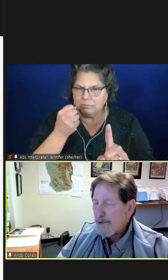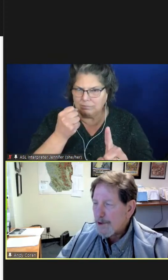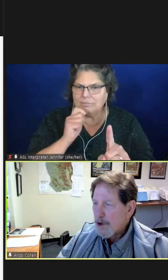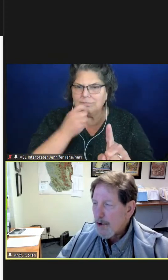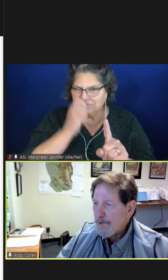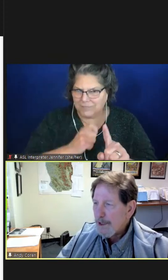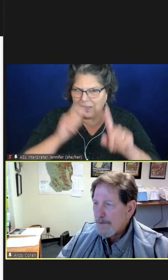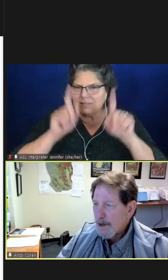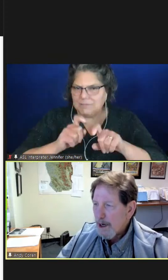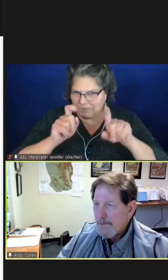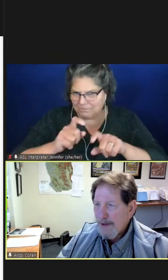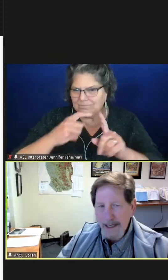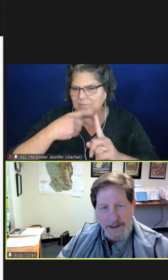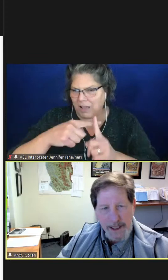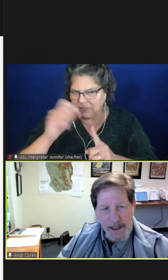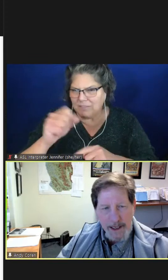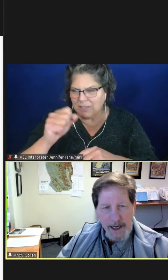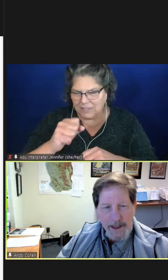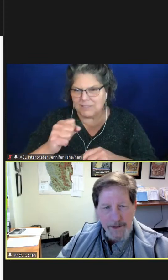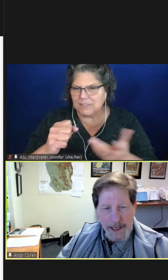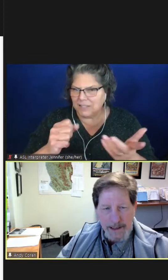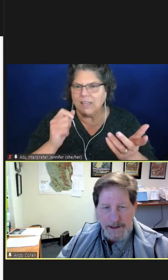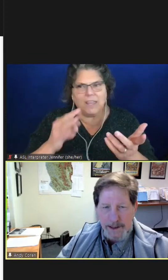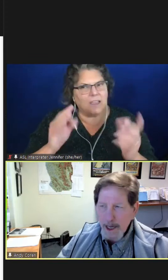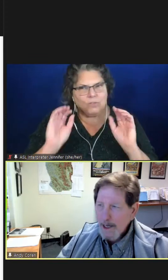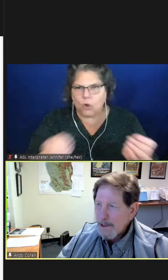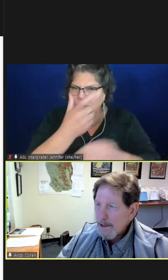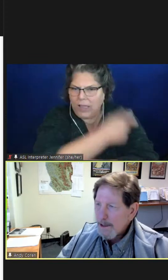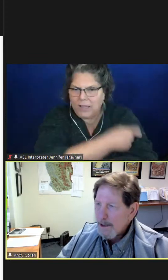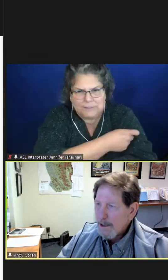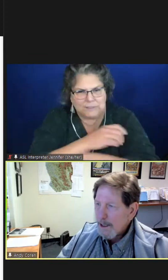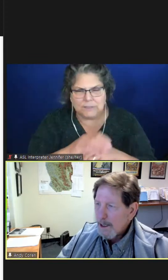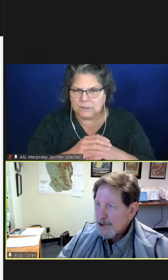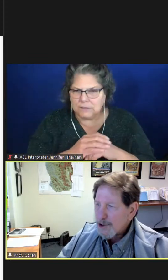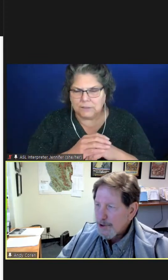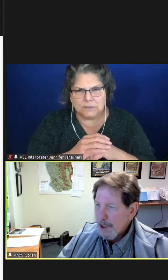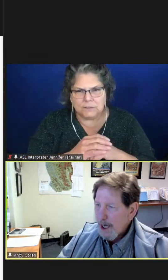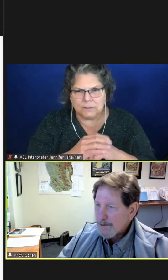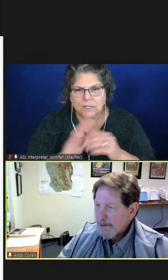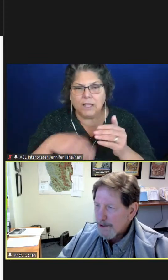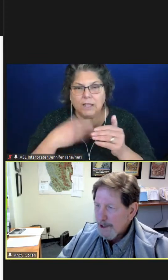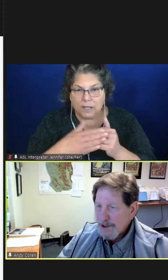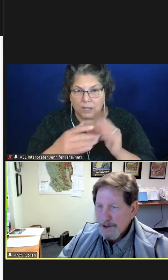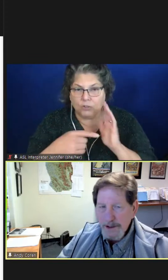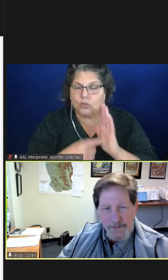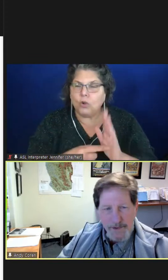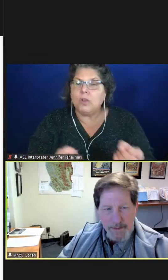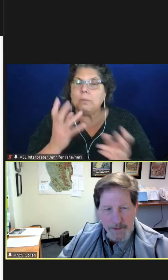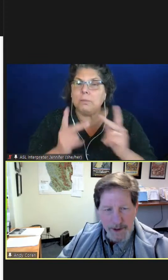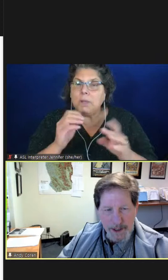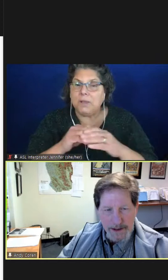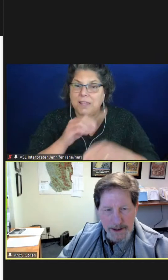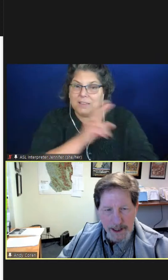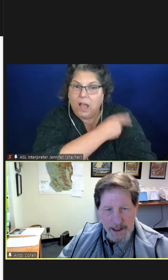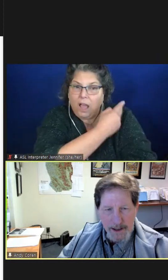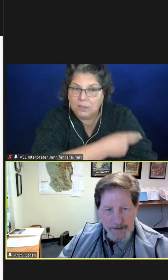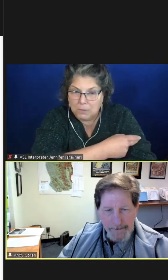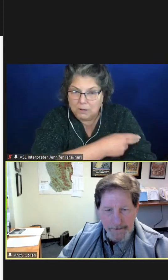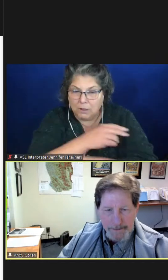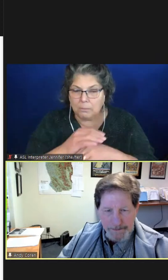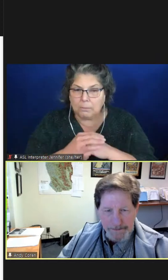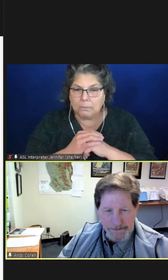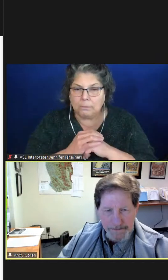positive with COVID if they're unvaccinated. The next slide shows hospitalizations. If we can move to the next